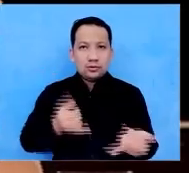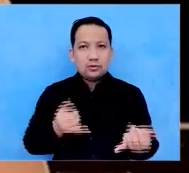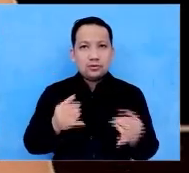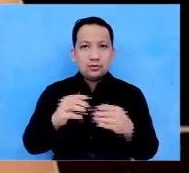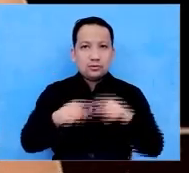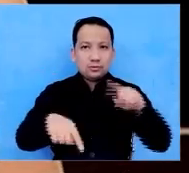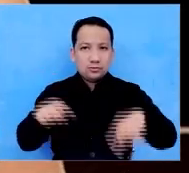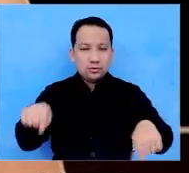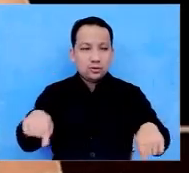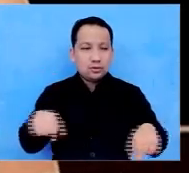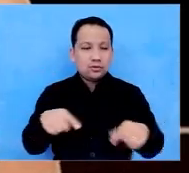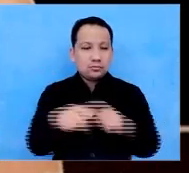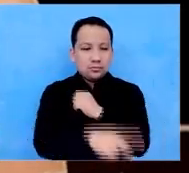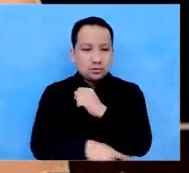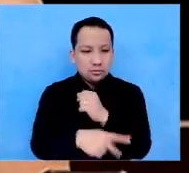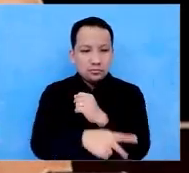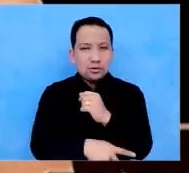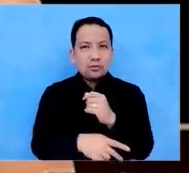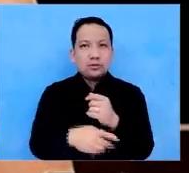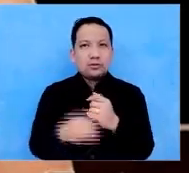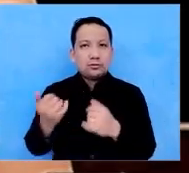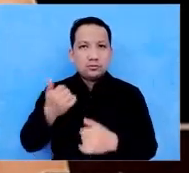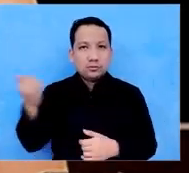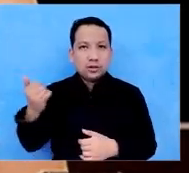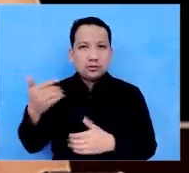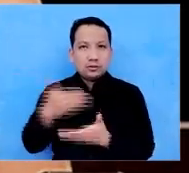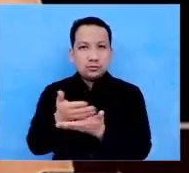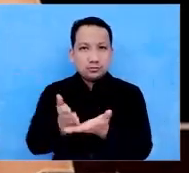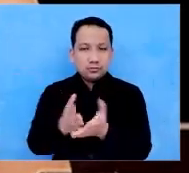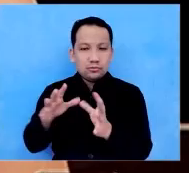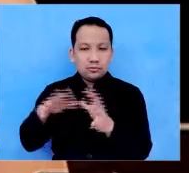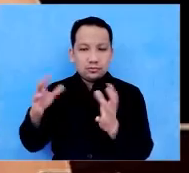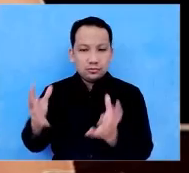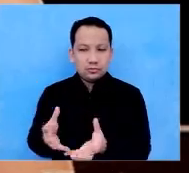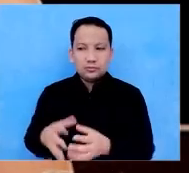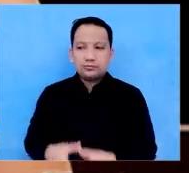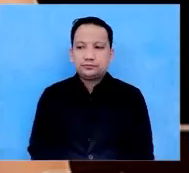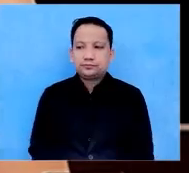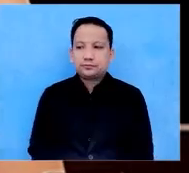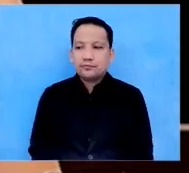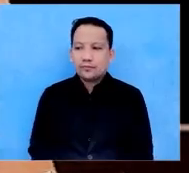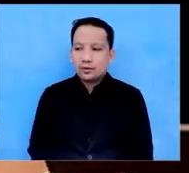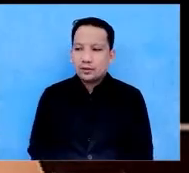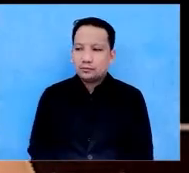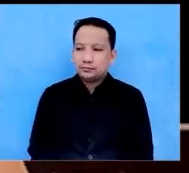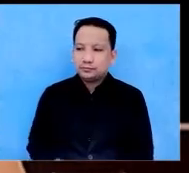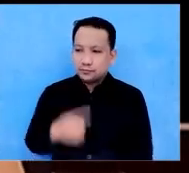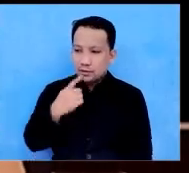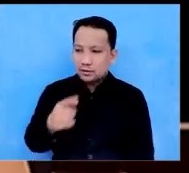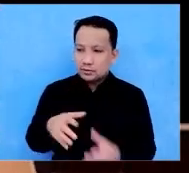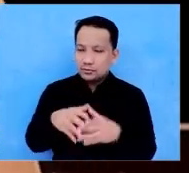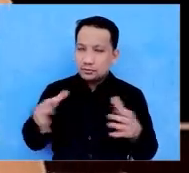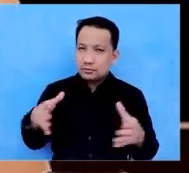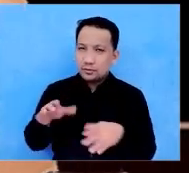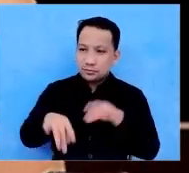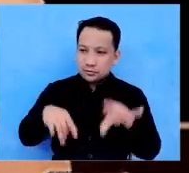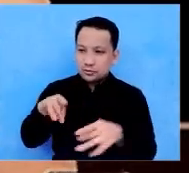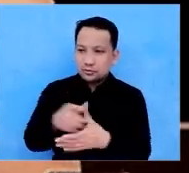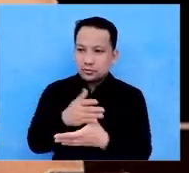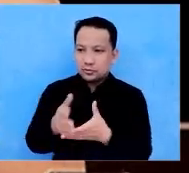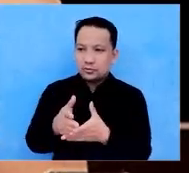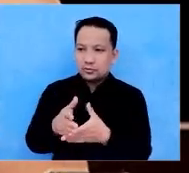both from the provinces and from other parts of the globe, who have contributed not only rich cultures